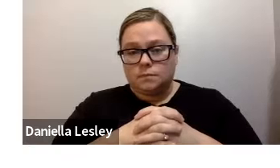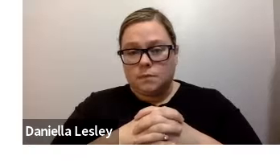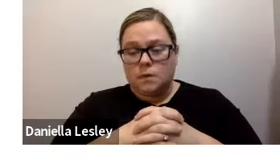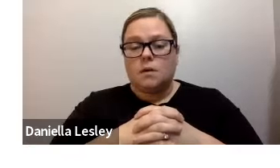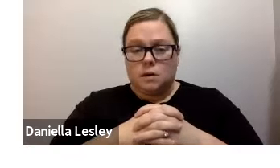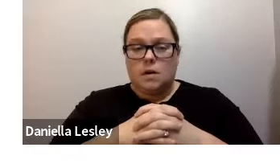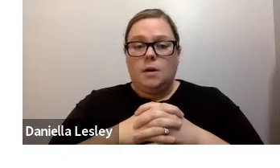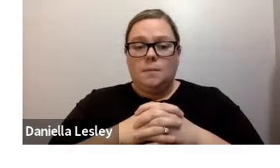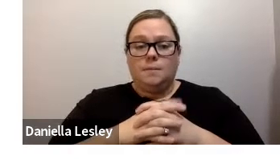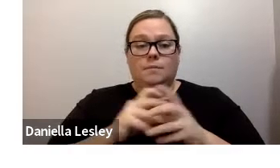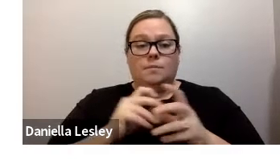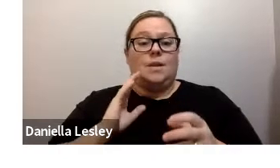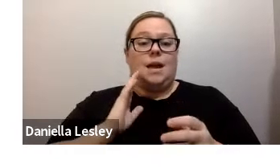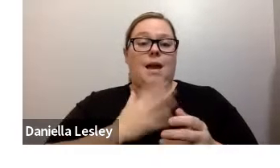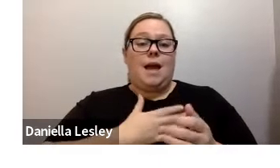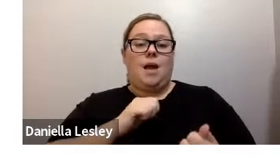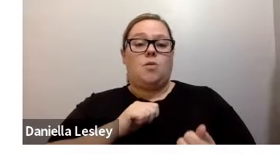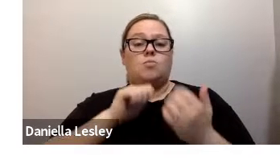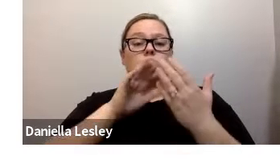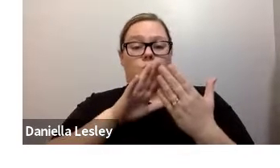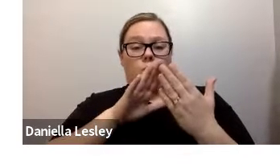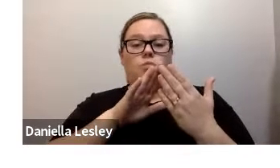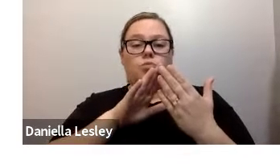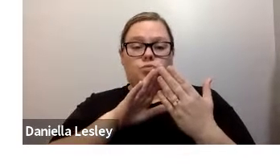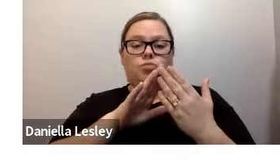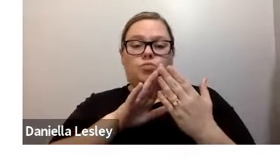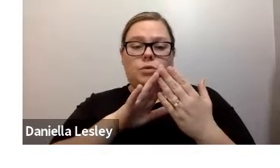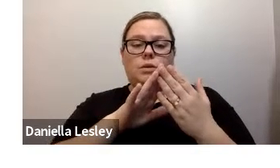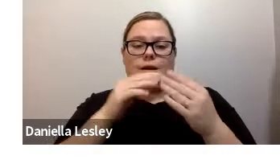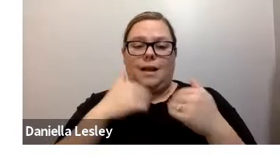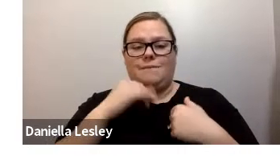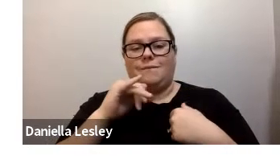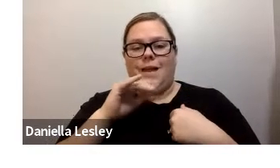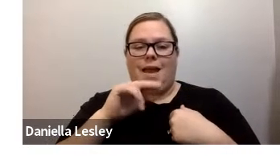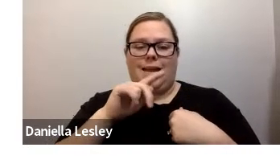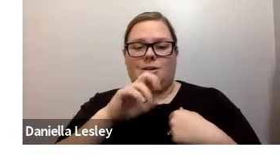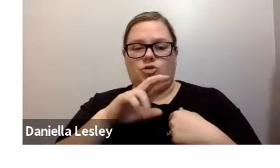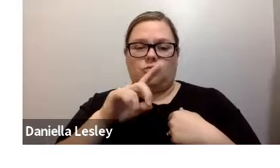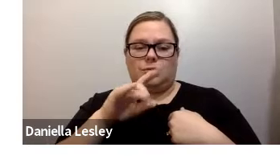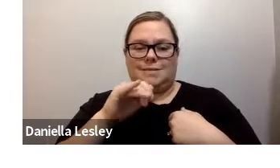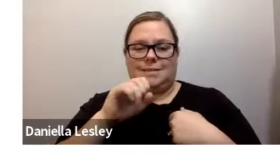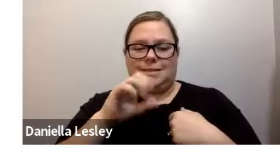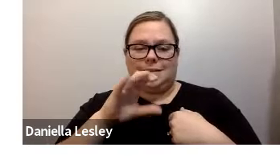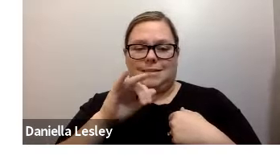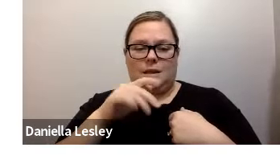So our approach is to take an interdisciplinary team-based approach to engineering